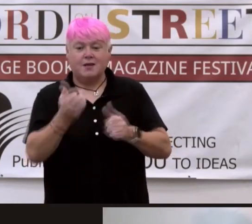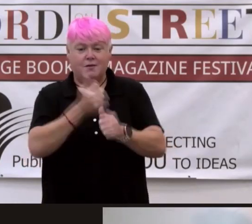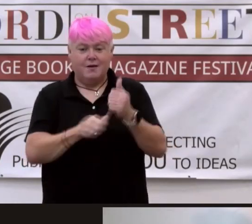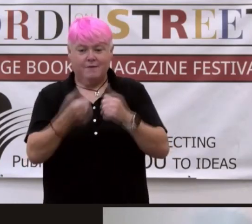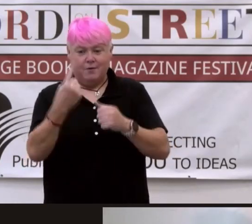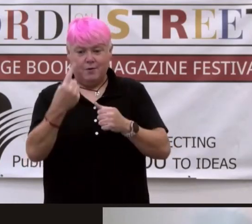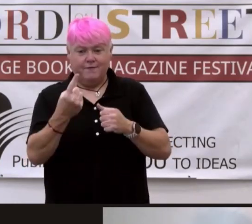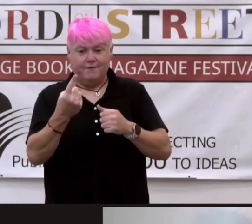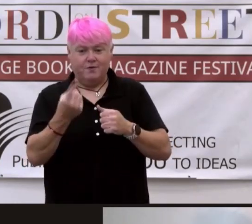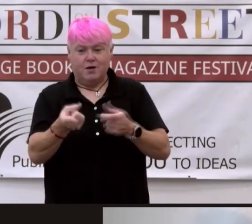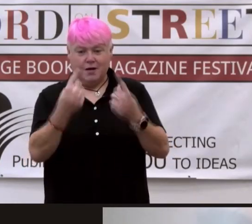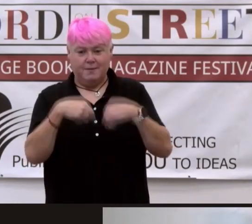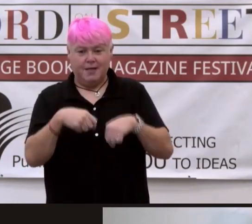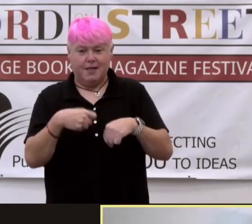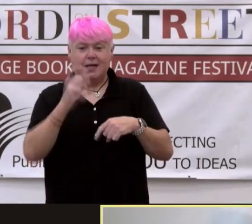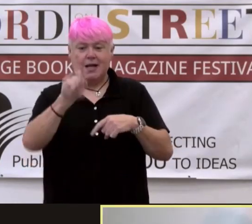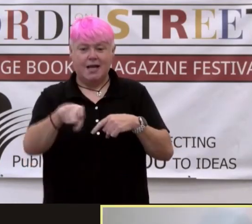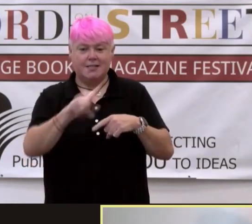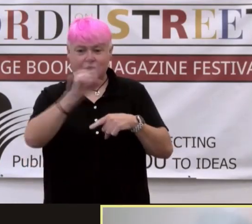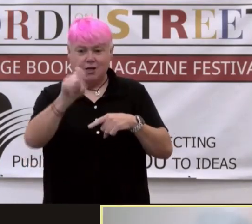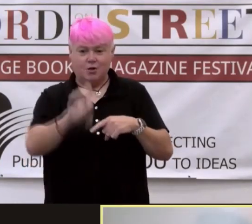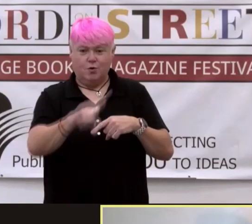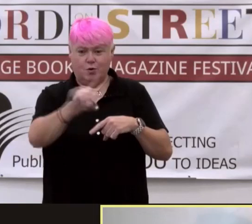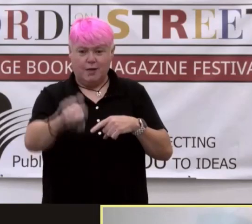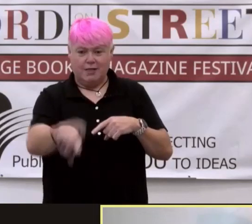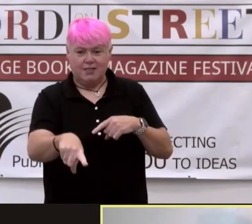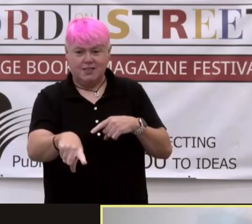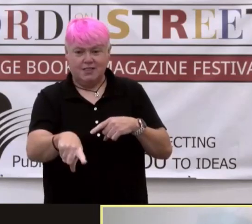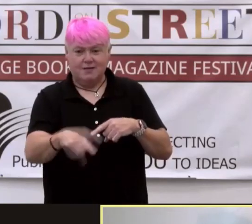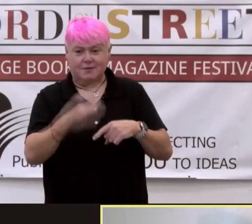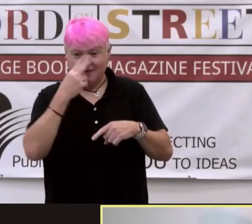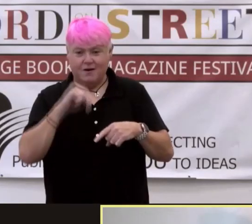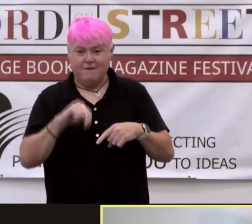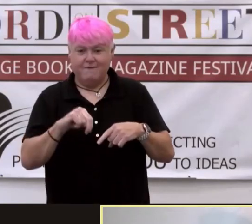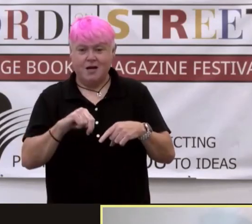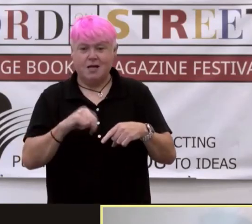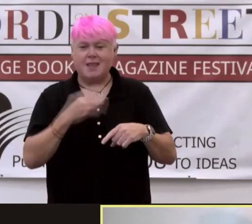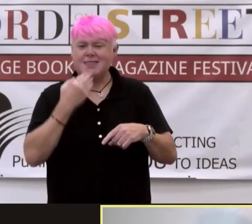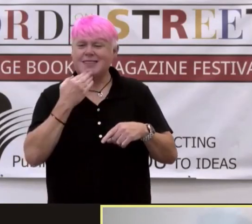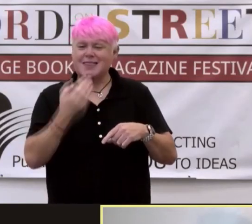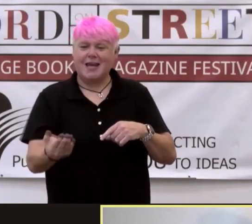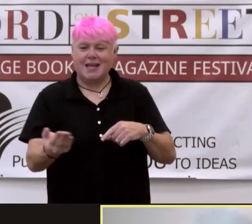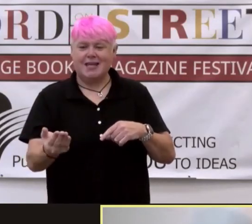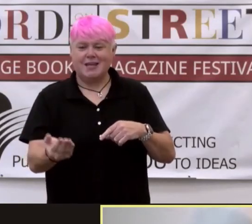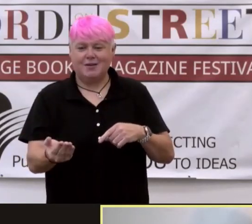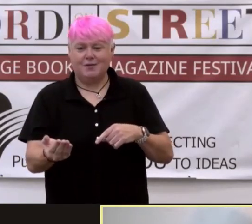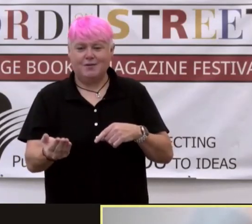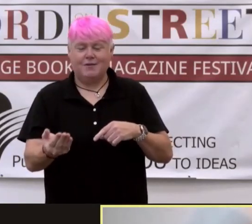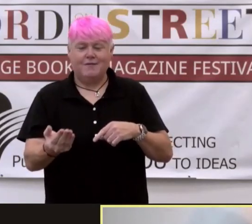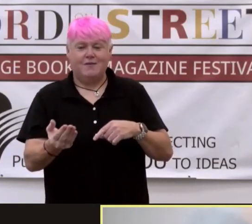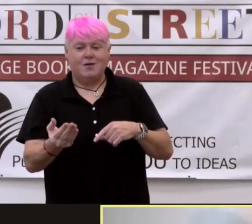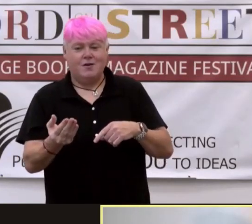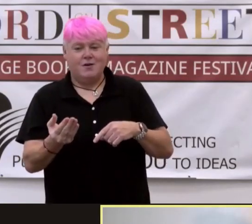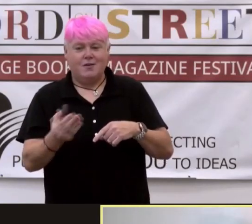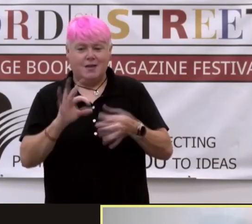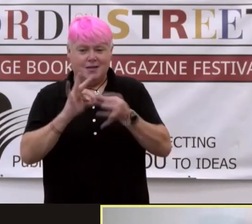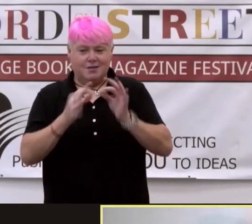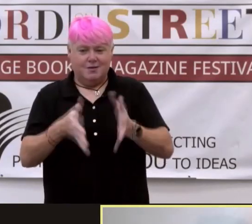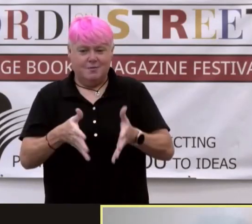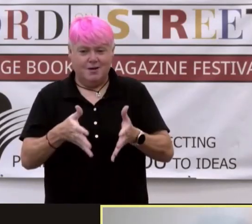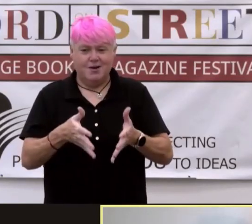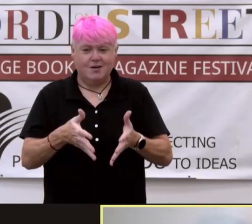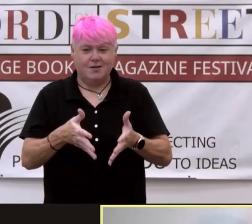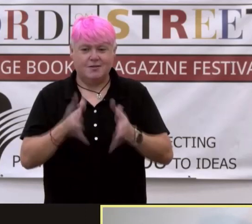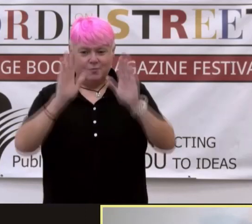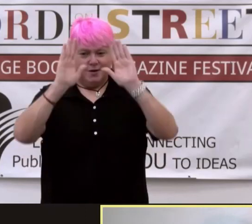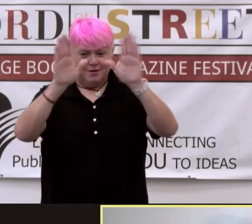asking some really fantastic questions. That was very fun for me. You. And thank you for moderating, and thank you for the interpreter. This is amazing. It was such a